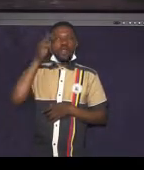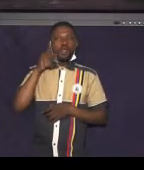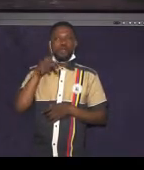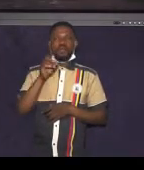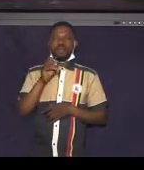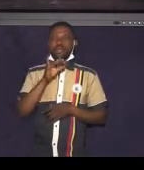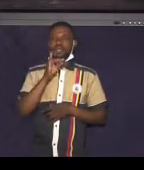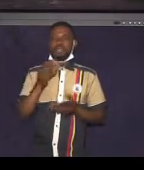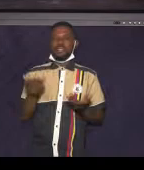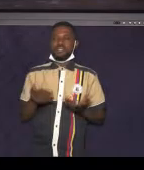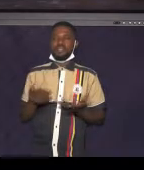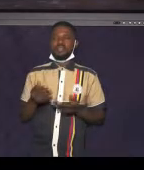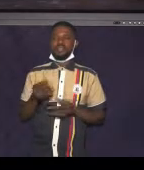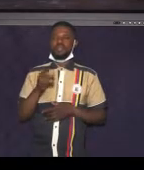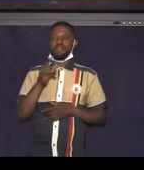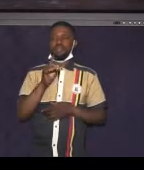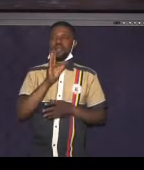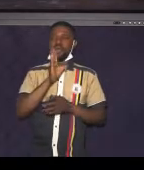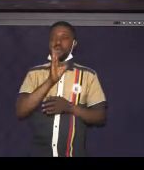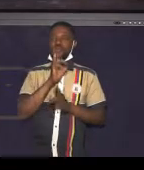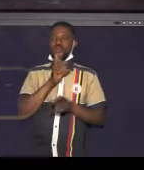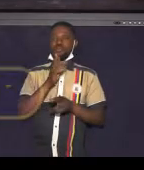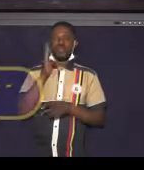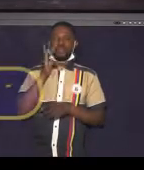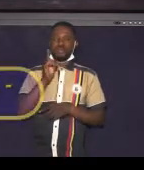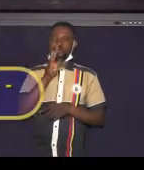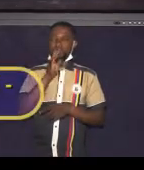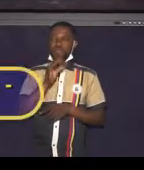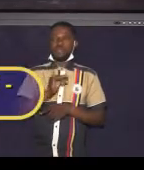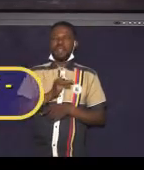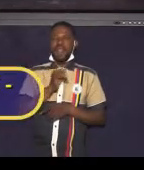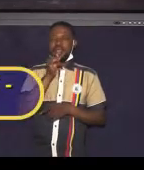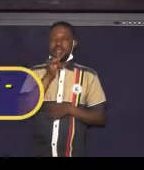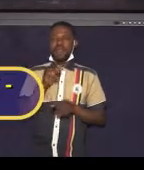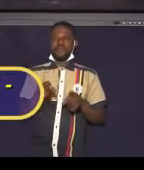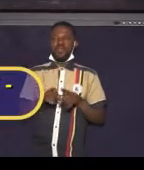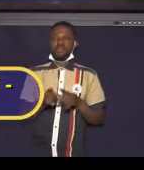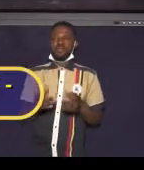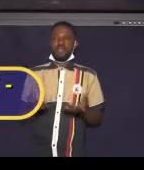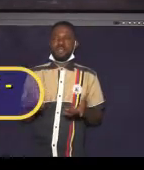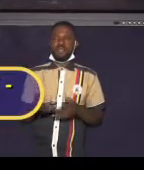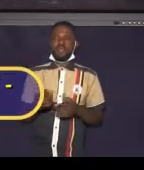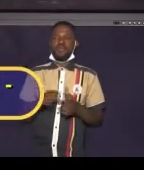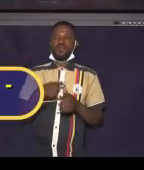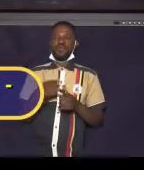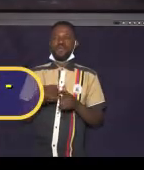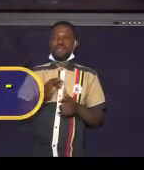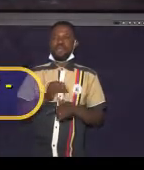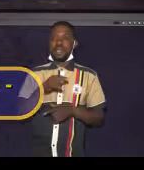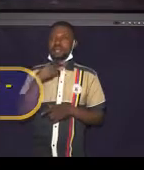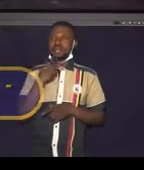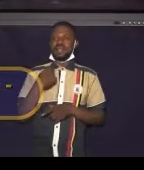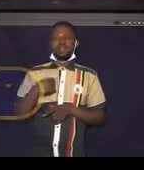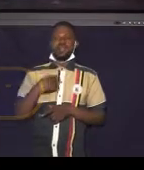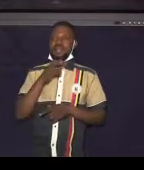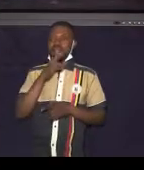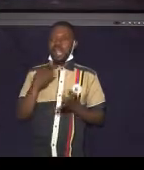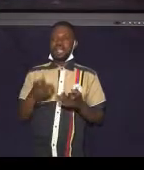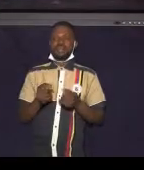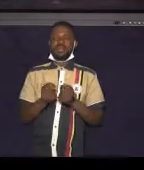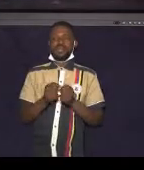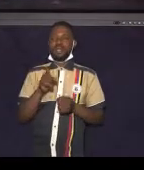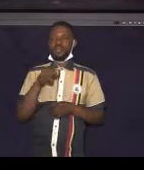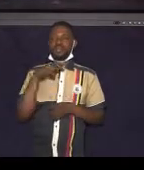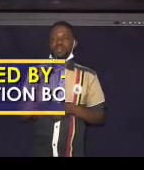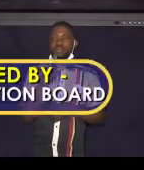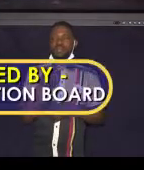Popo is here. Your response should be, I am also here. Then when I say we are here together, then